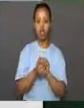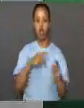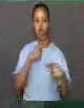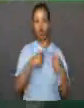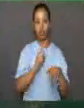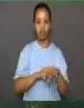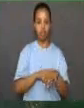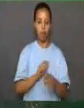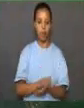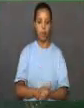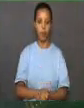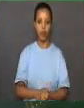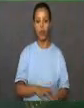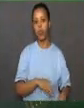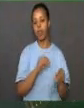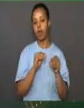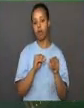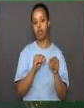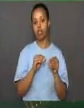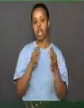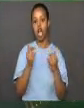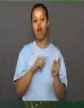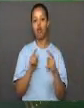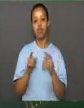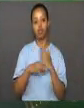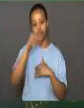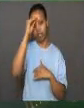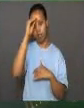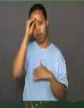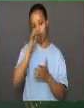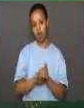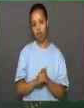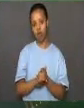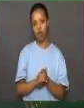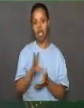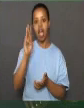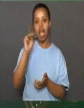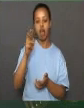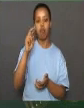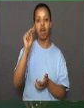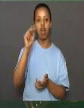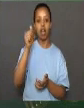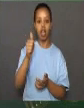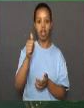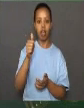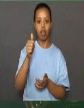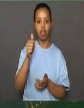process. Students, we have learned about mRNA,